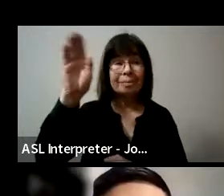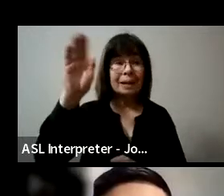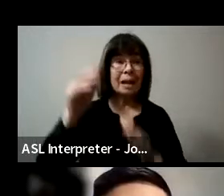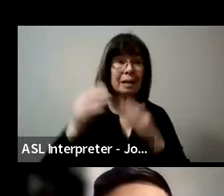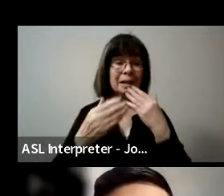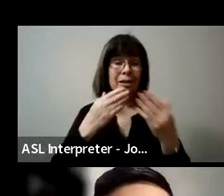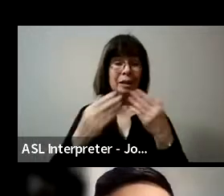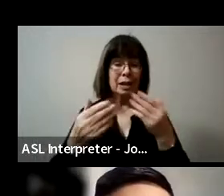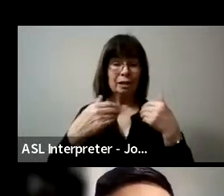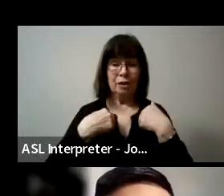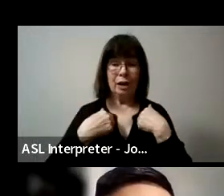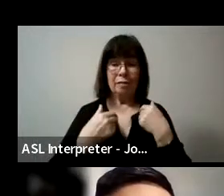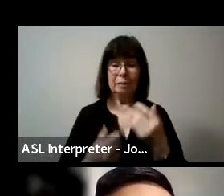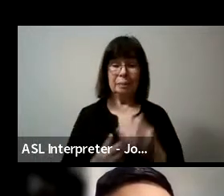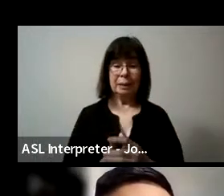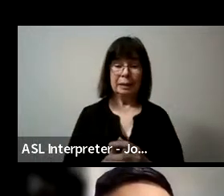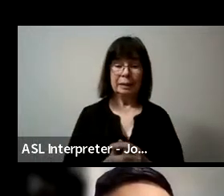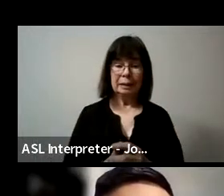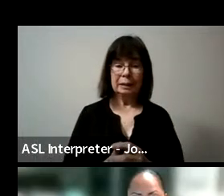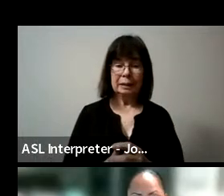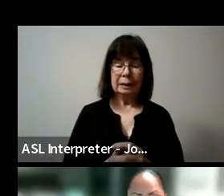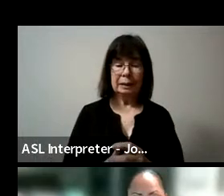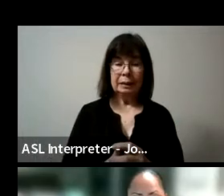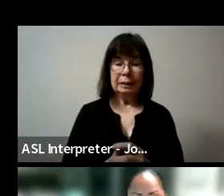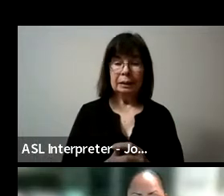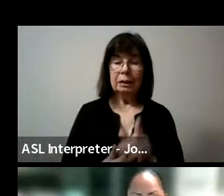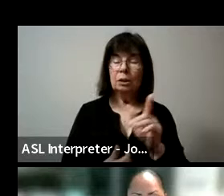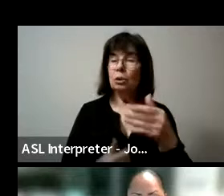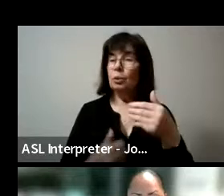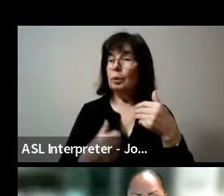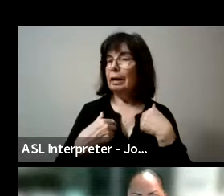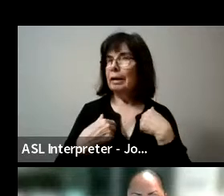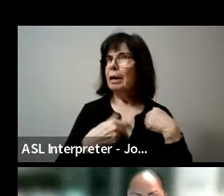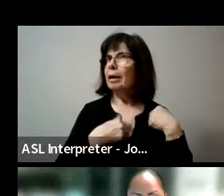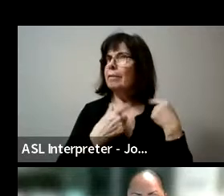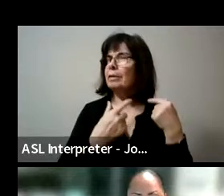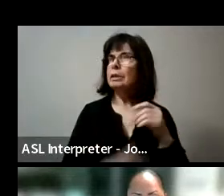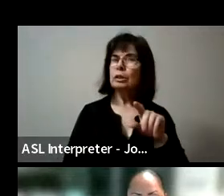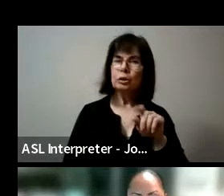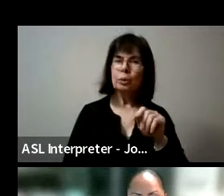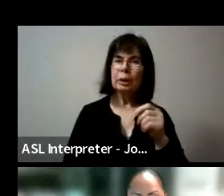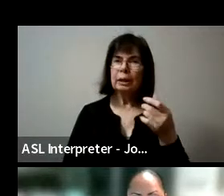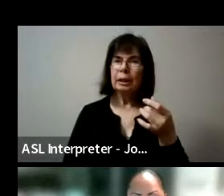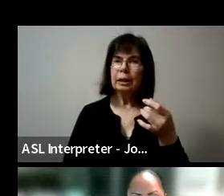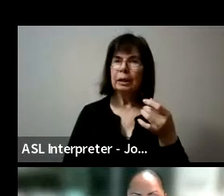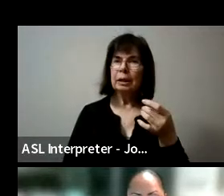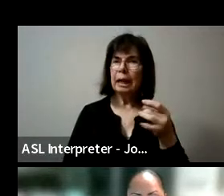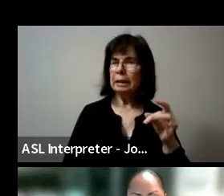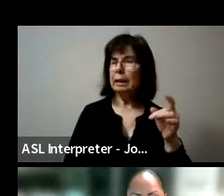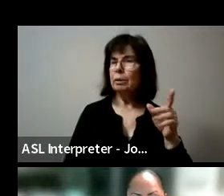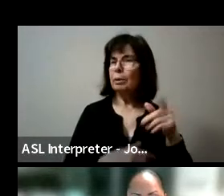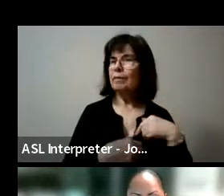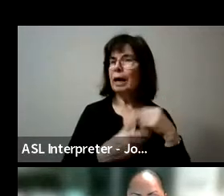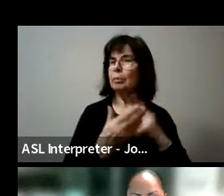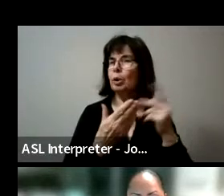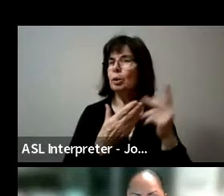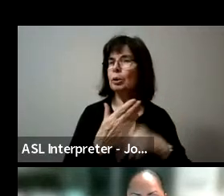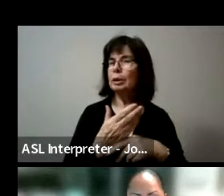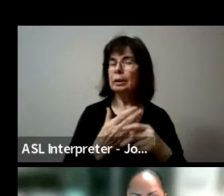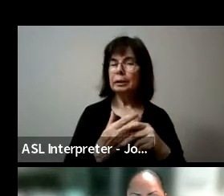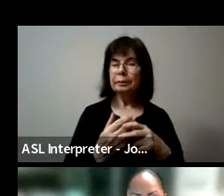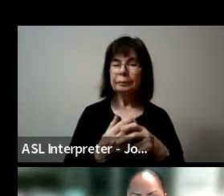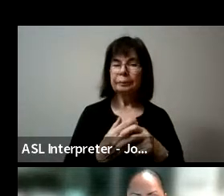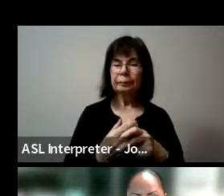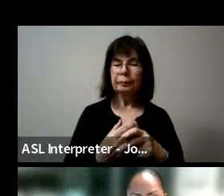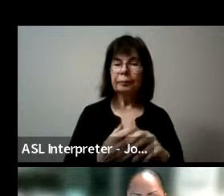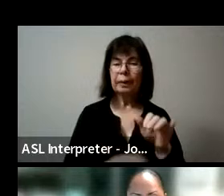me. You know, we have had since 2018 an eviction defense program called AC Housing Secure.